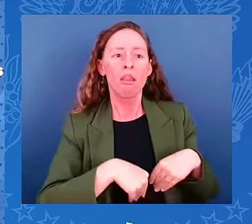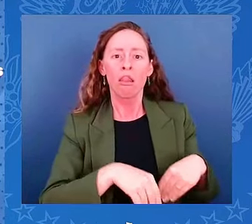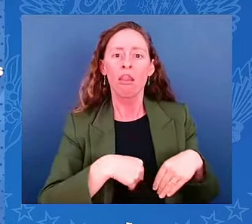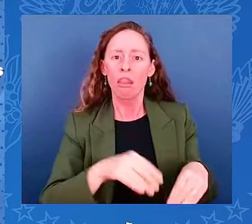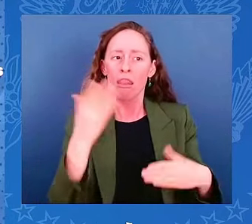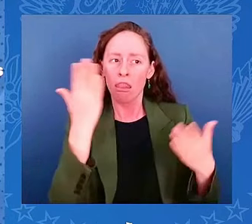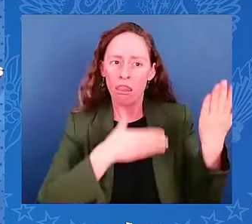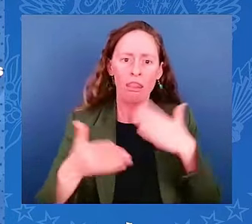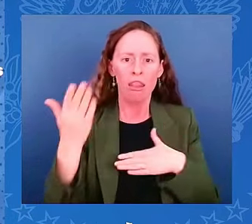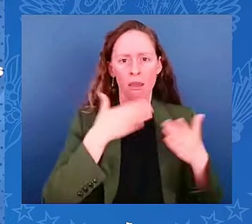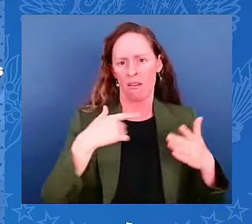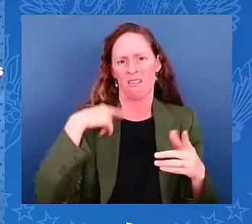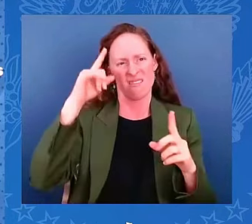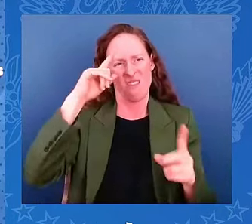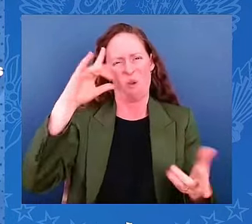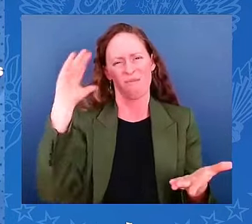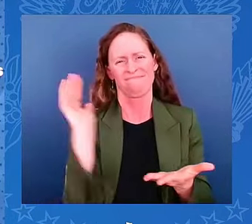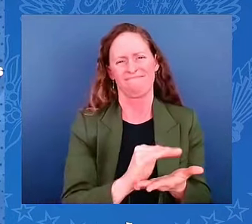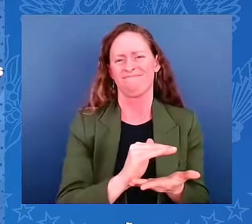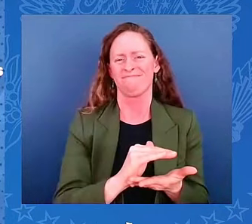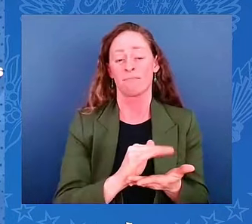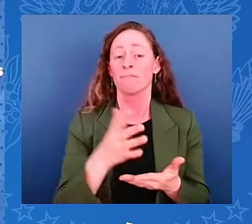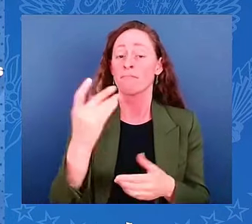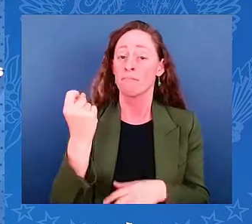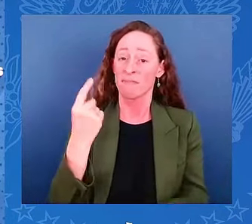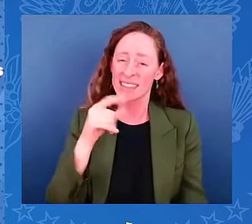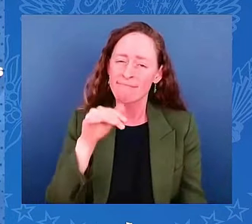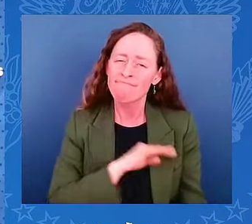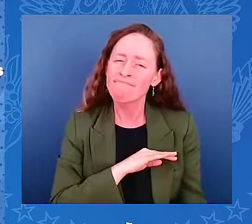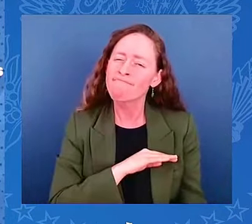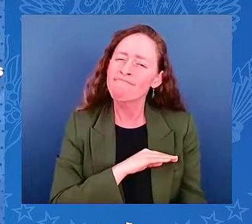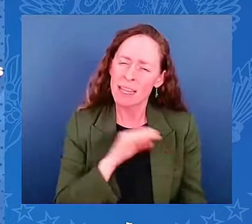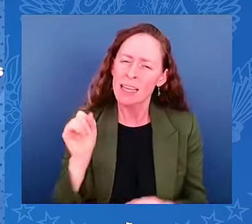when I was a senator. Ban assault weapons.